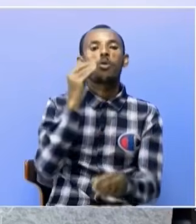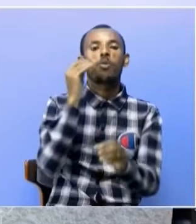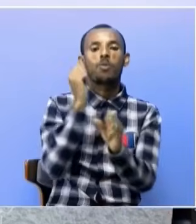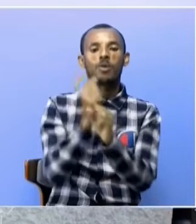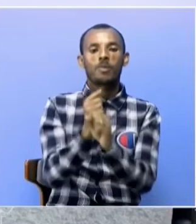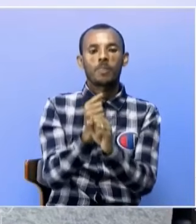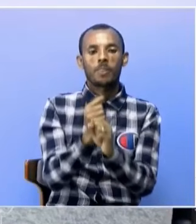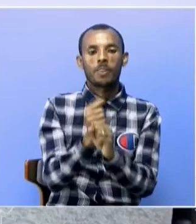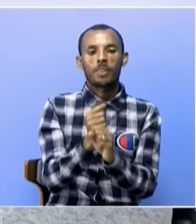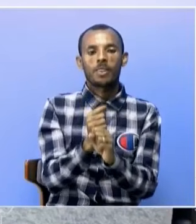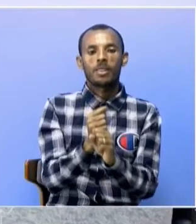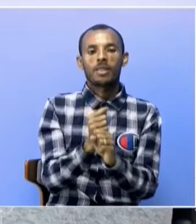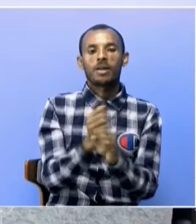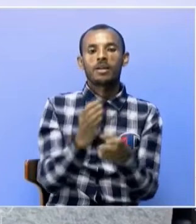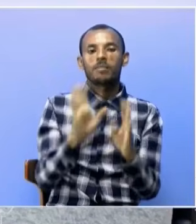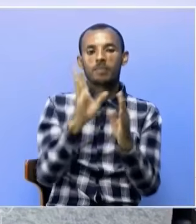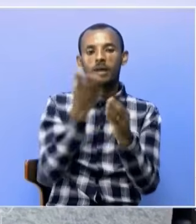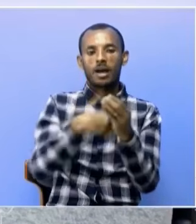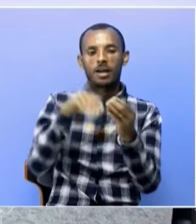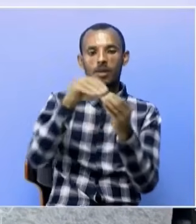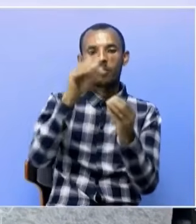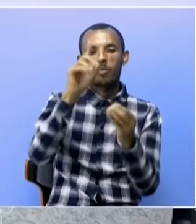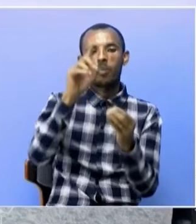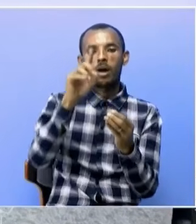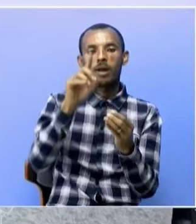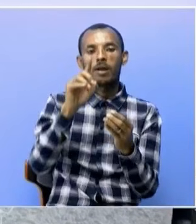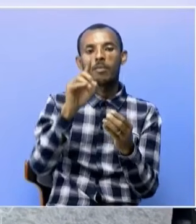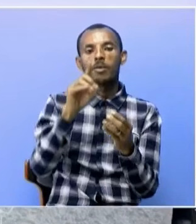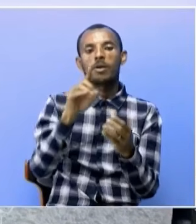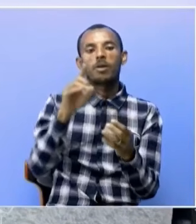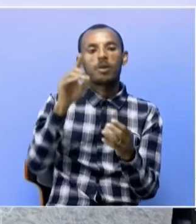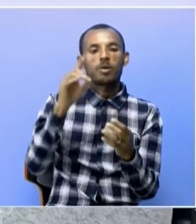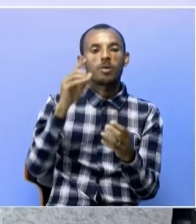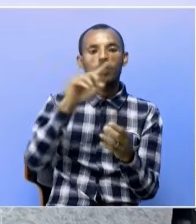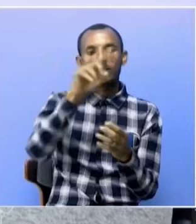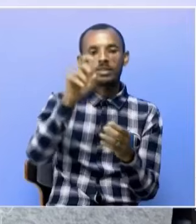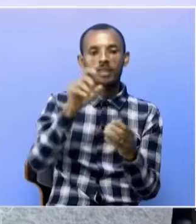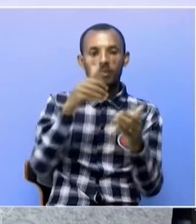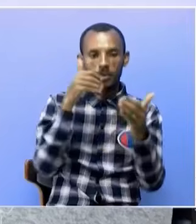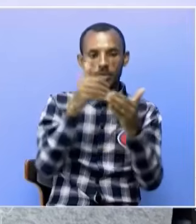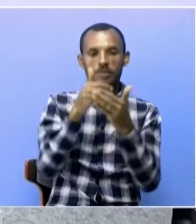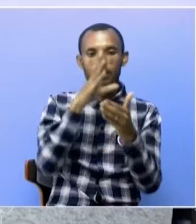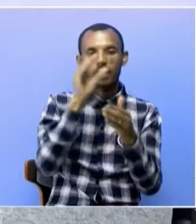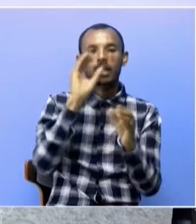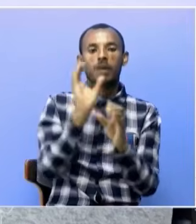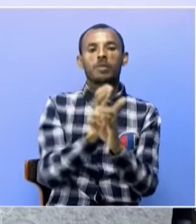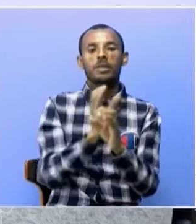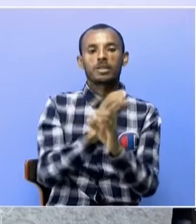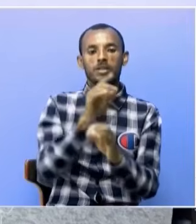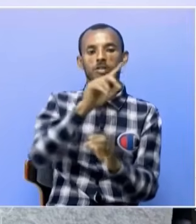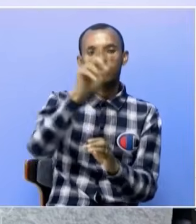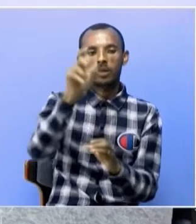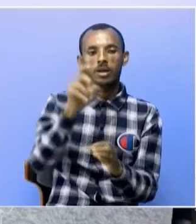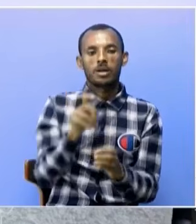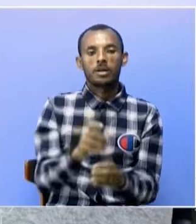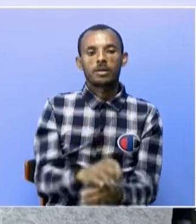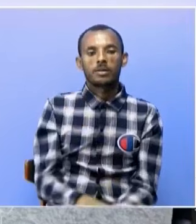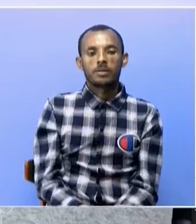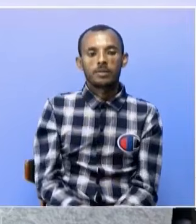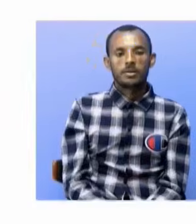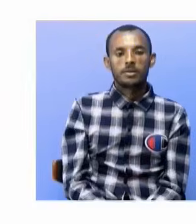homework. Let me add one more question regarding approximating and calculating the squared value of a number.